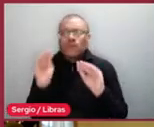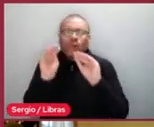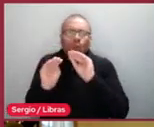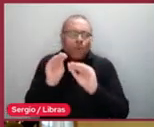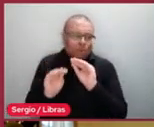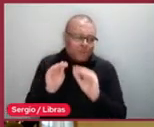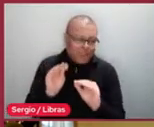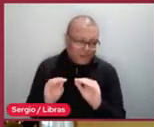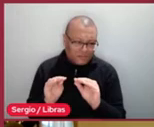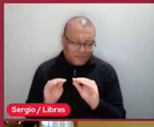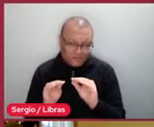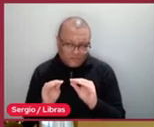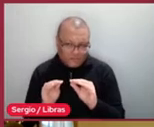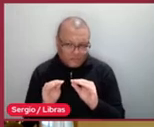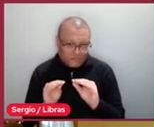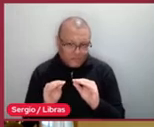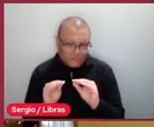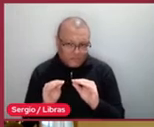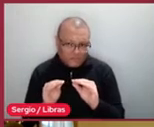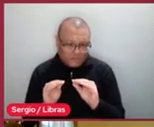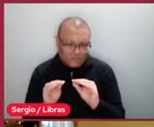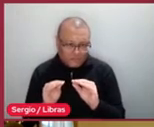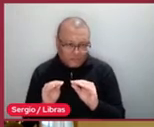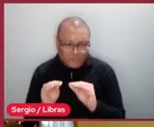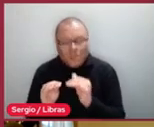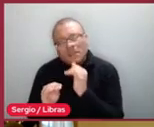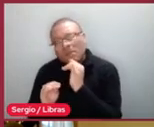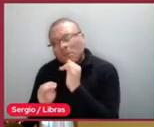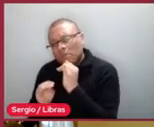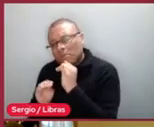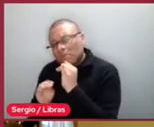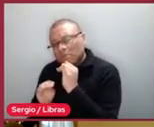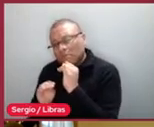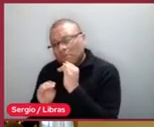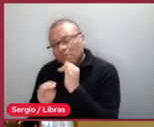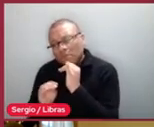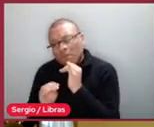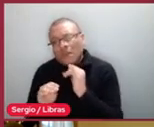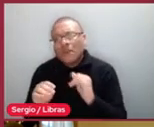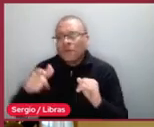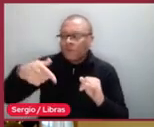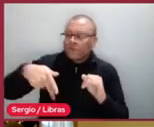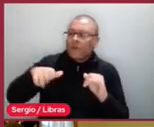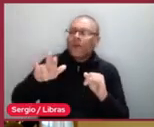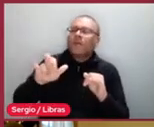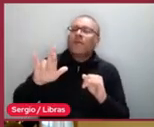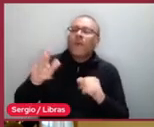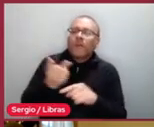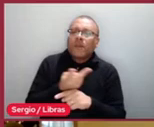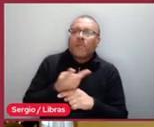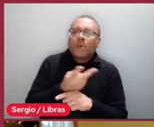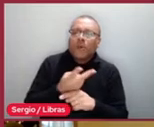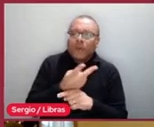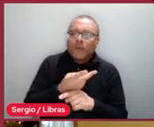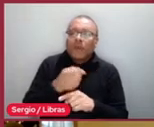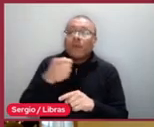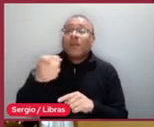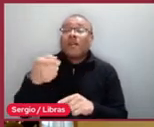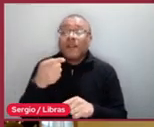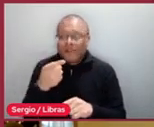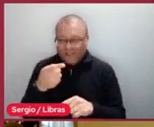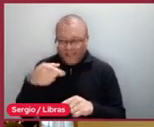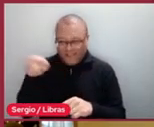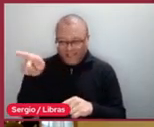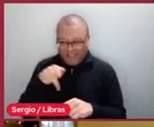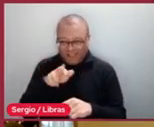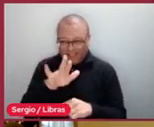than it's to compose, for example, active record queries. For example, suppose I want to negate this query.